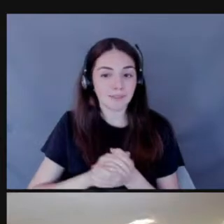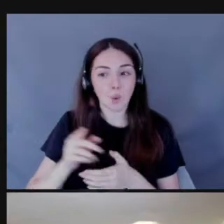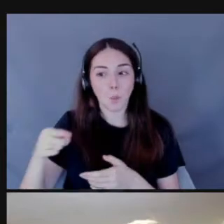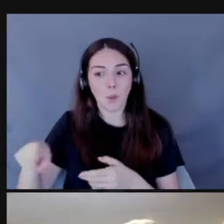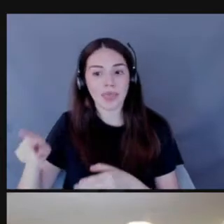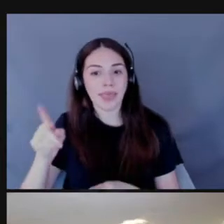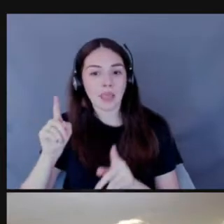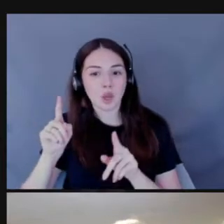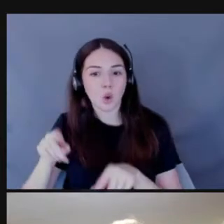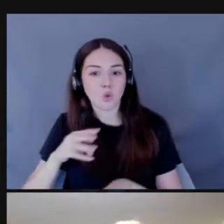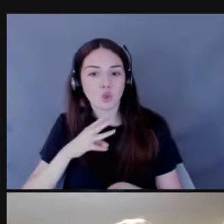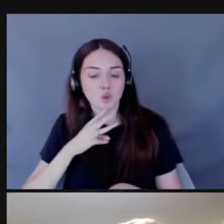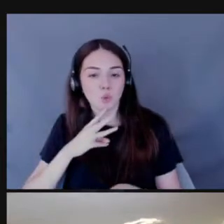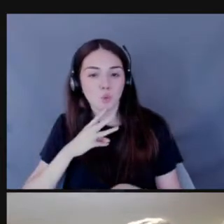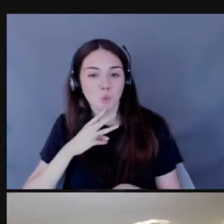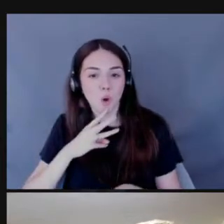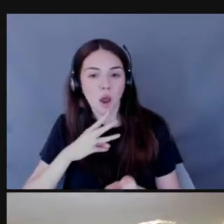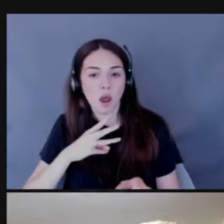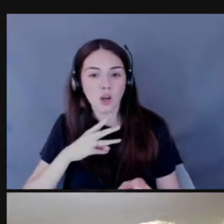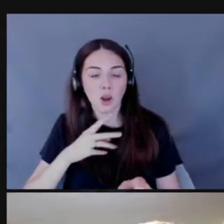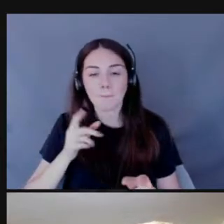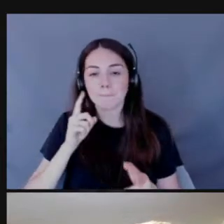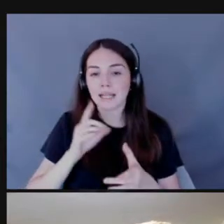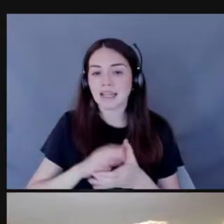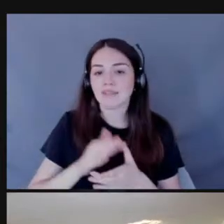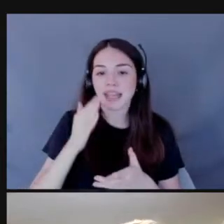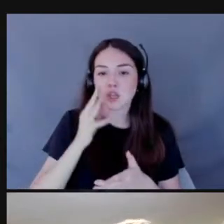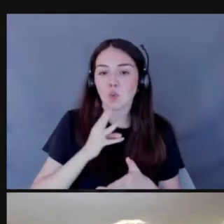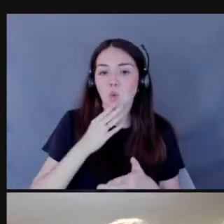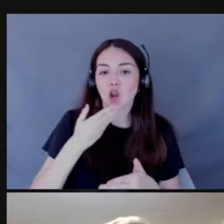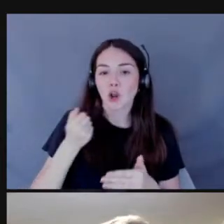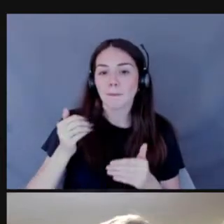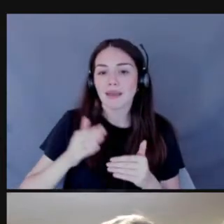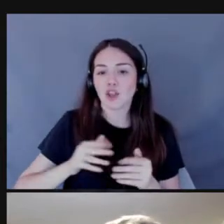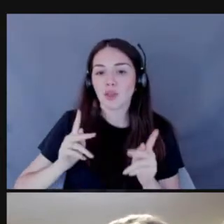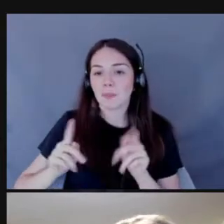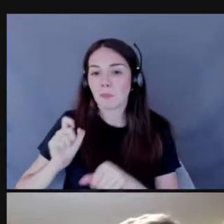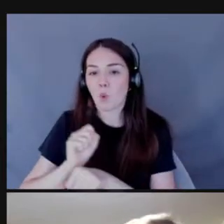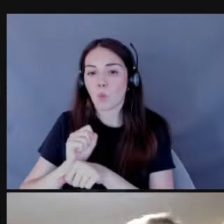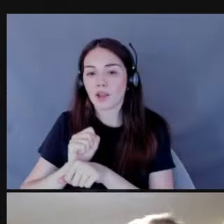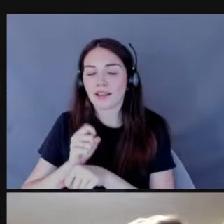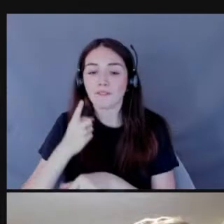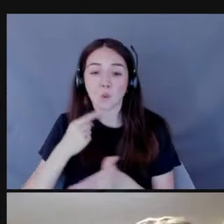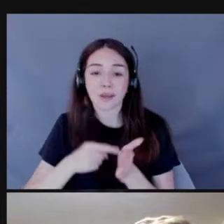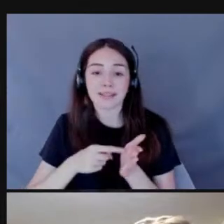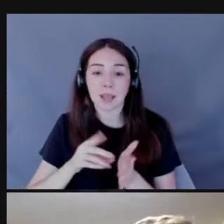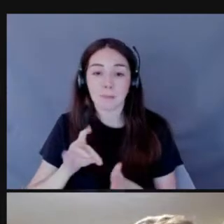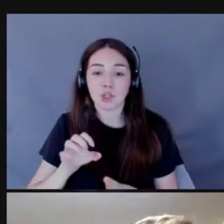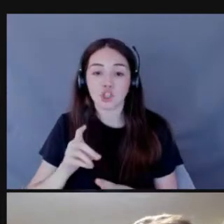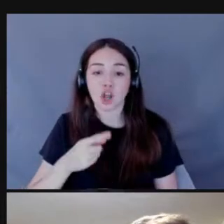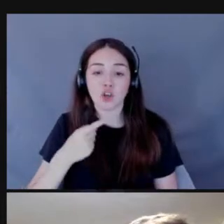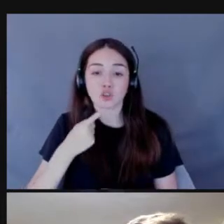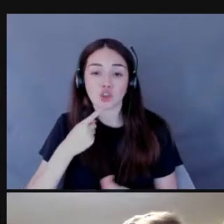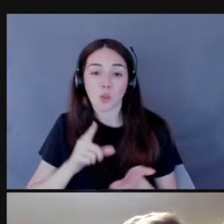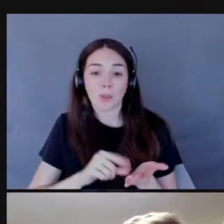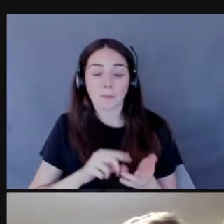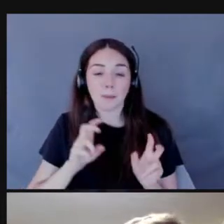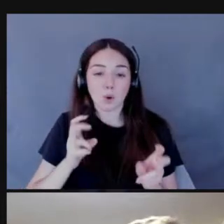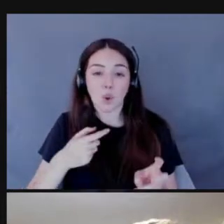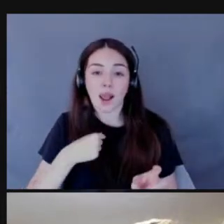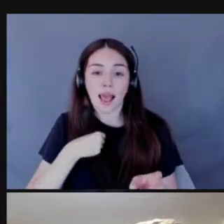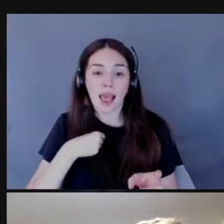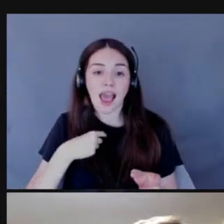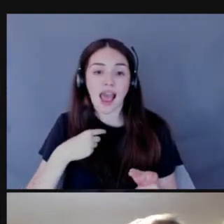they knew water better than people who actually worked on it. Kiker himself, for instance, told the paper, quote, "I learned